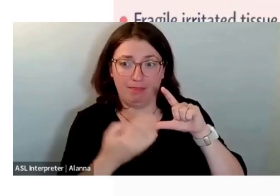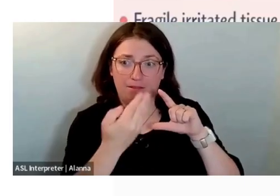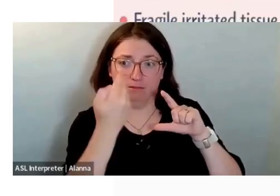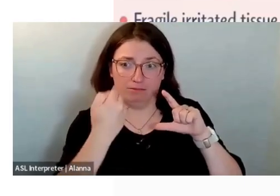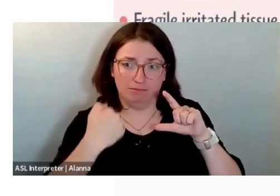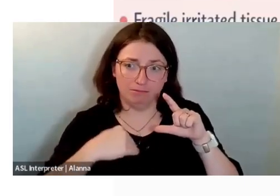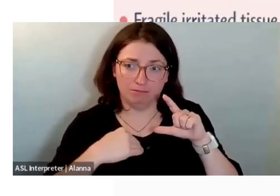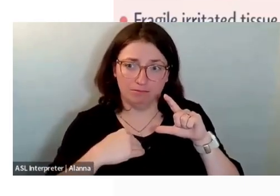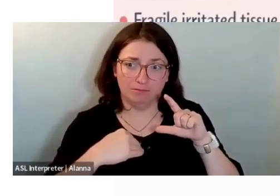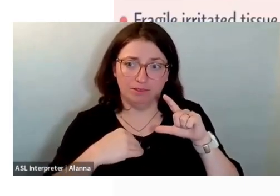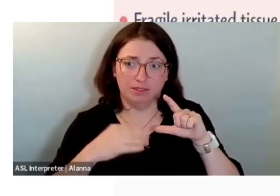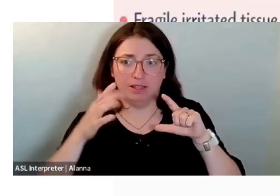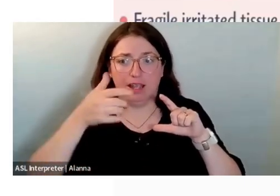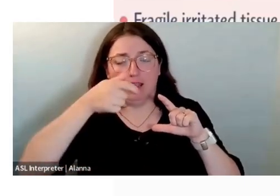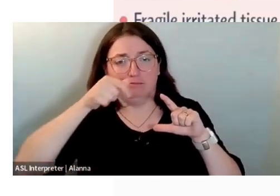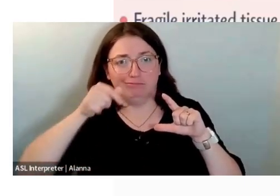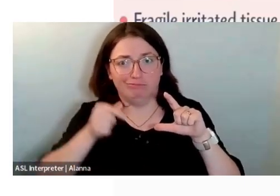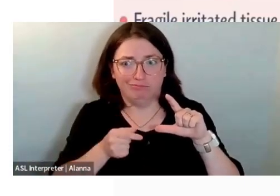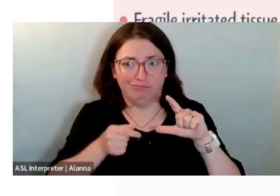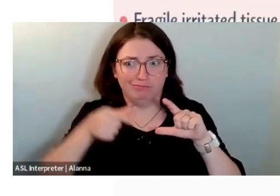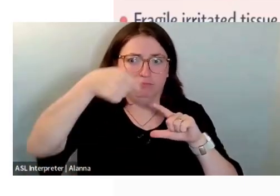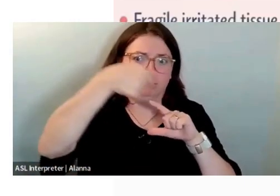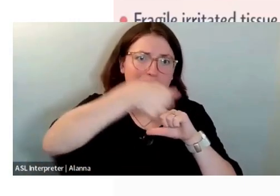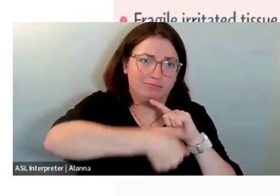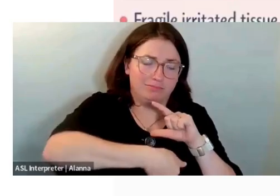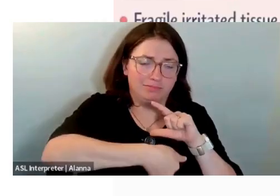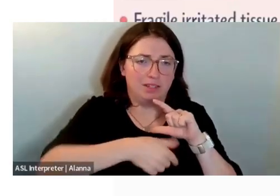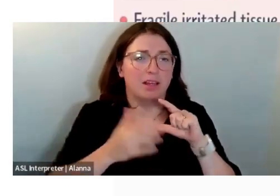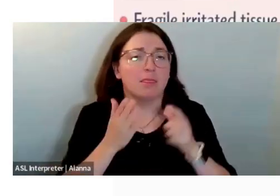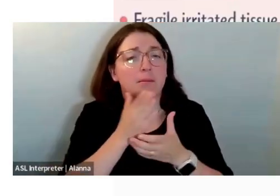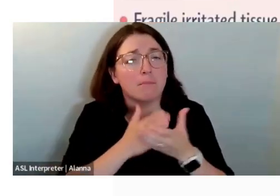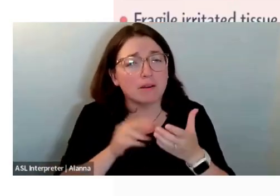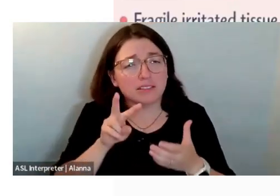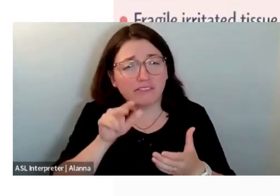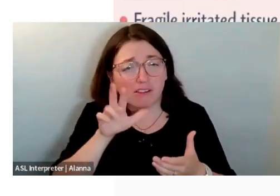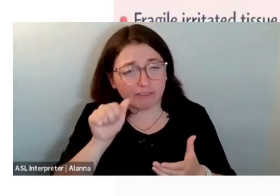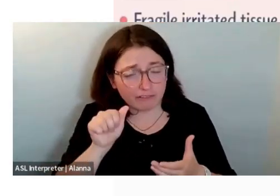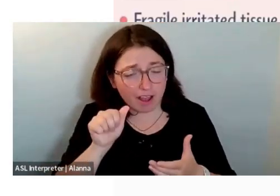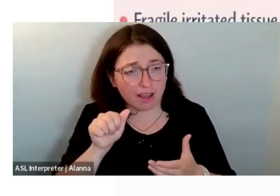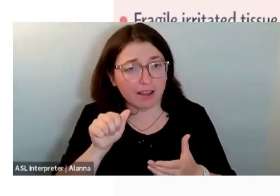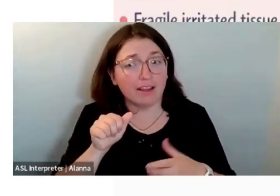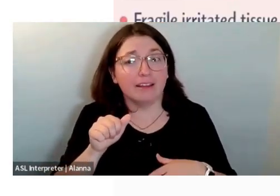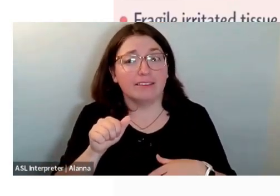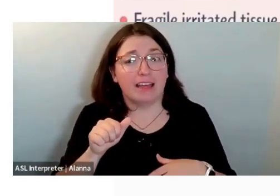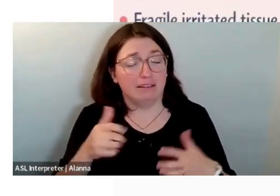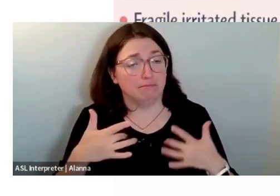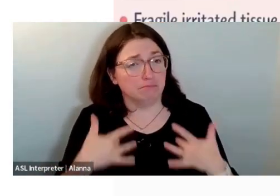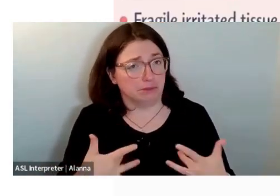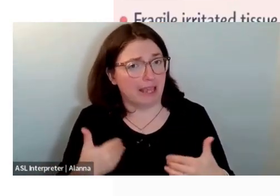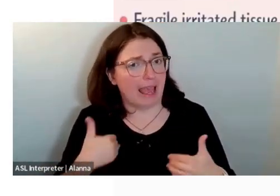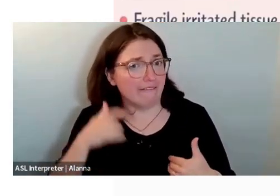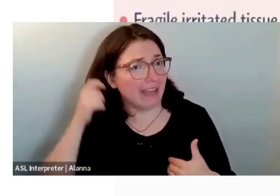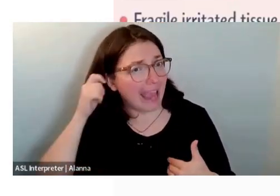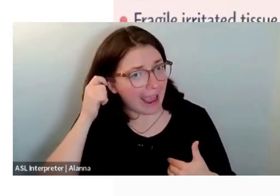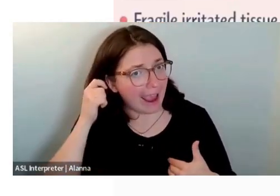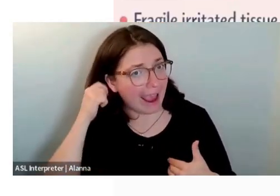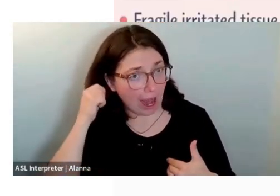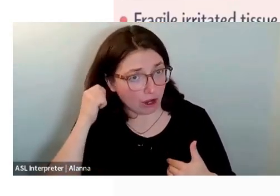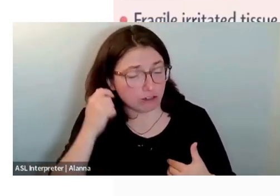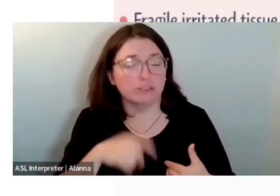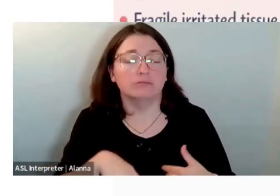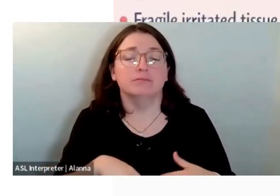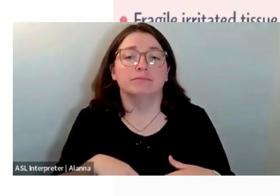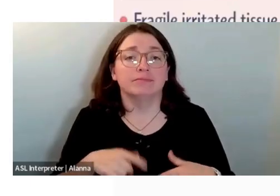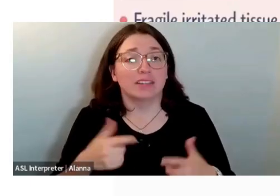the parts of the skin of the vulva that are designed by nature with hair, these have sweat glands,